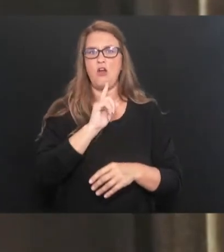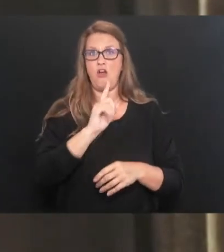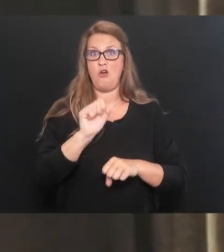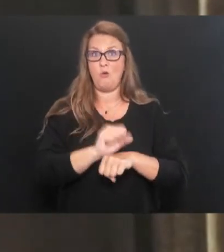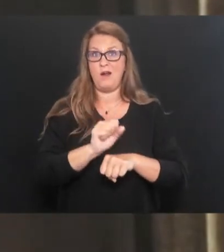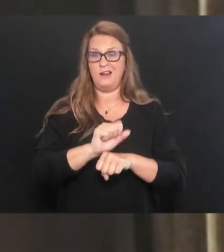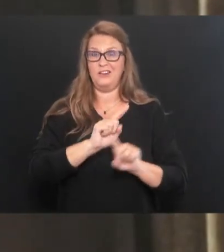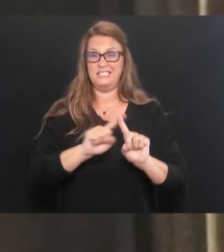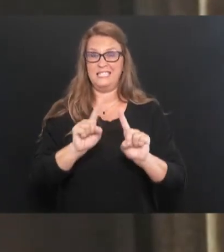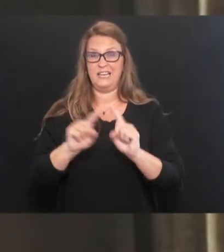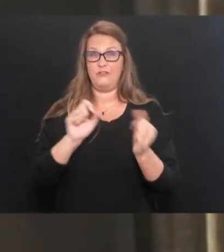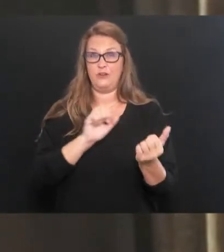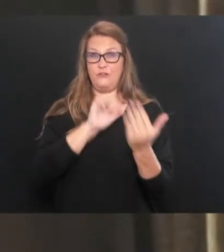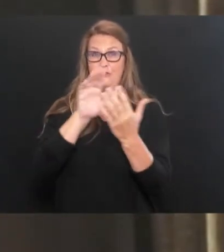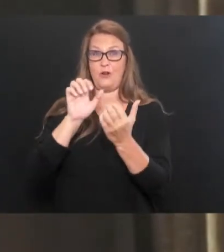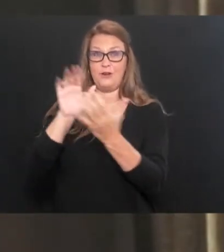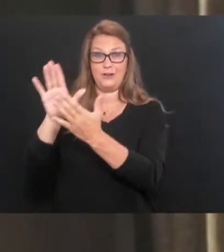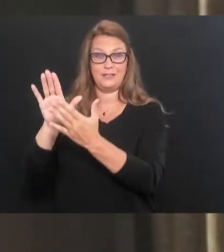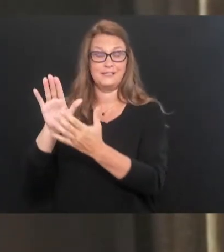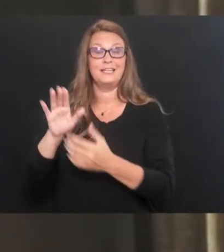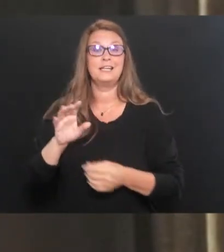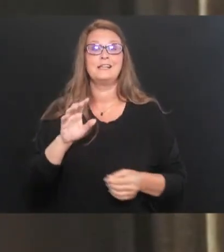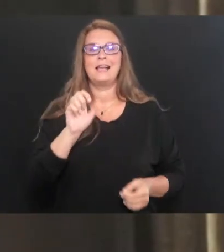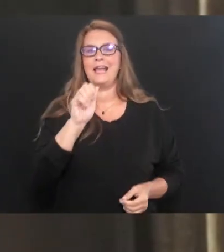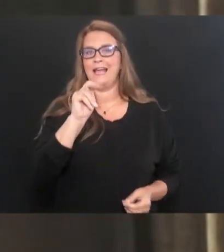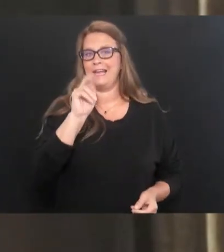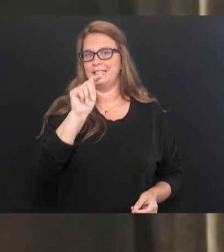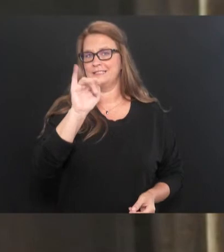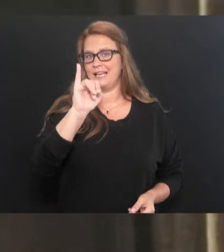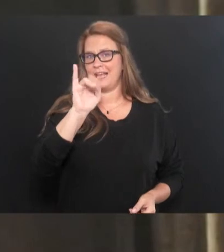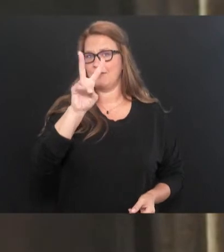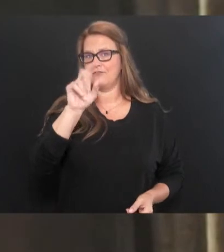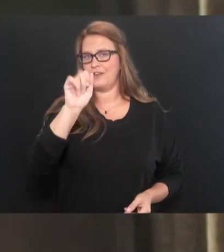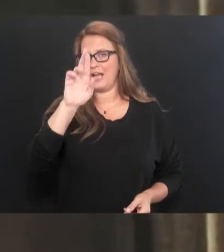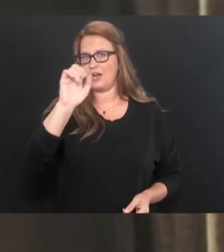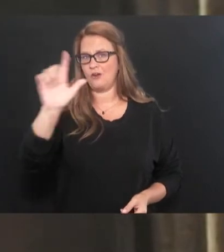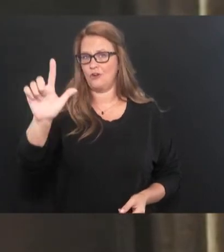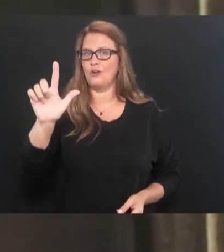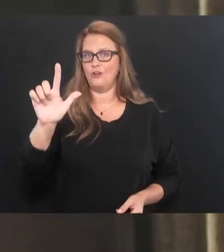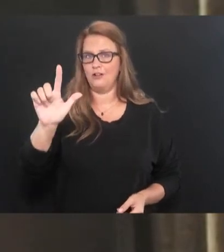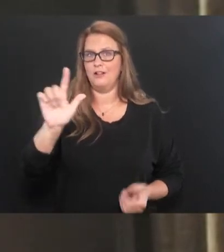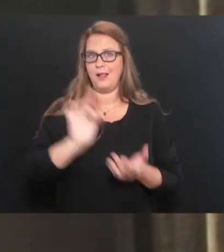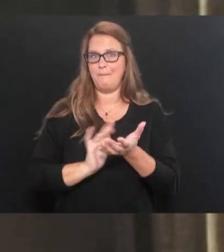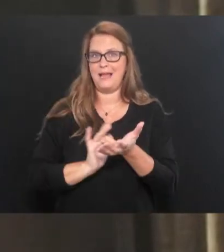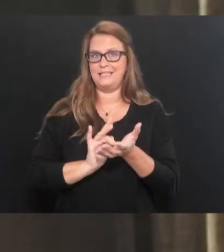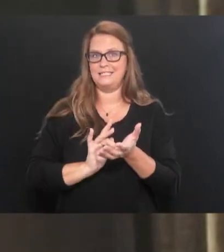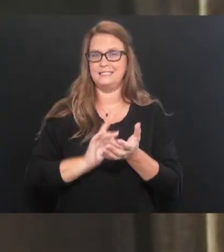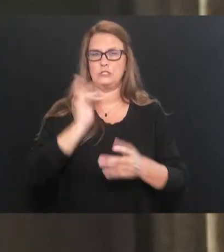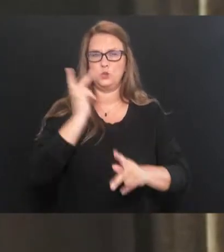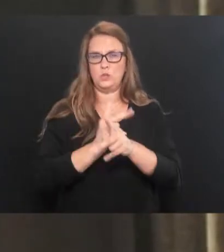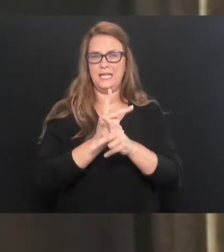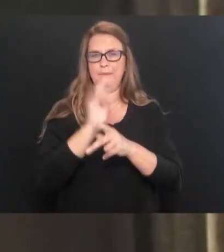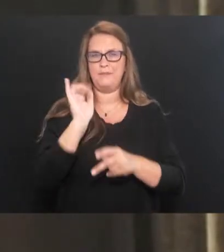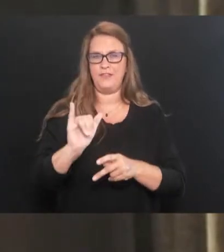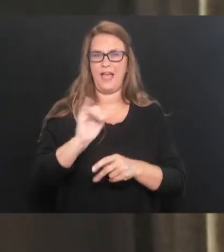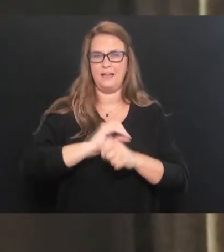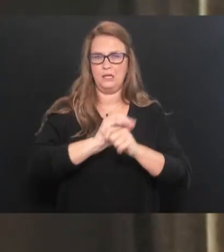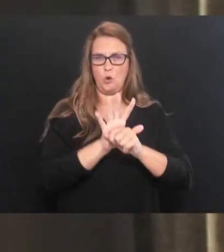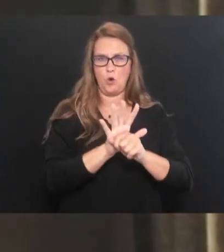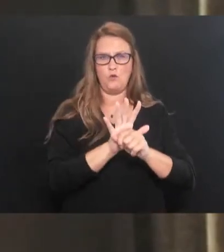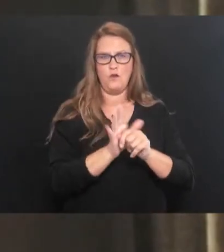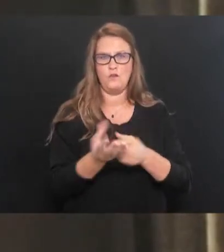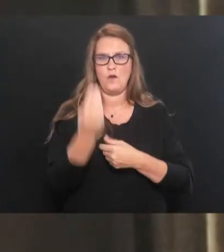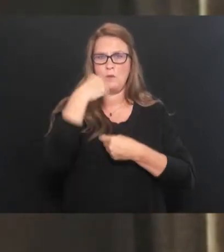approaches, antiviral agents that could be used as a preventive measure to try to keep the virus from entering